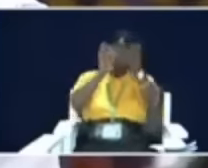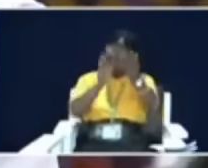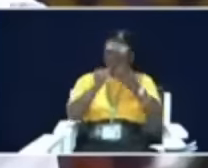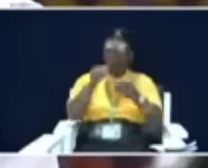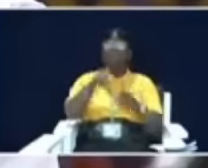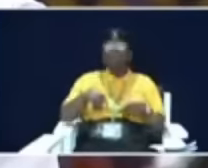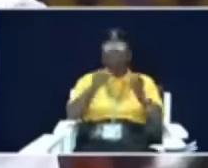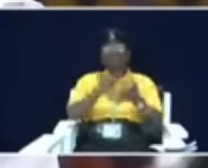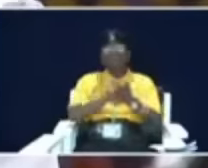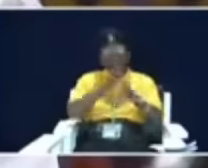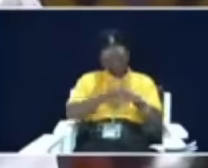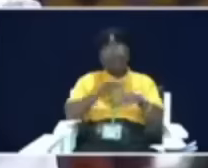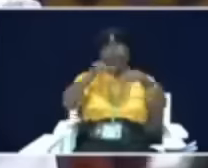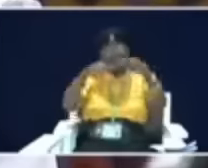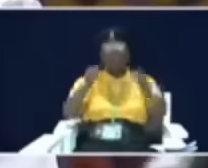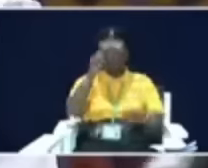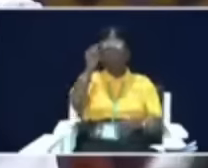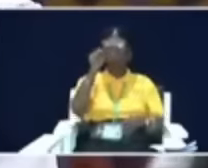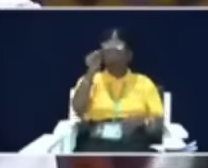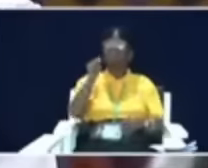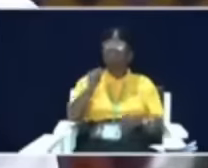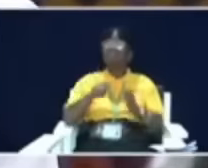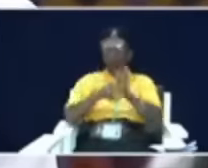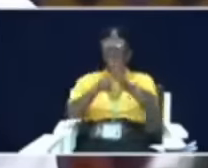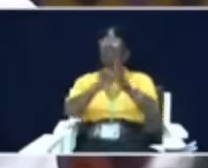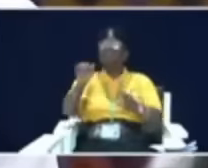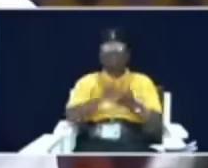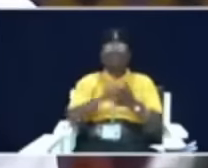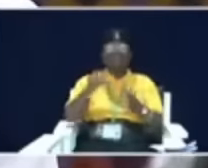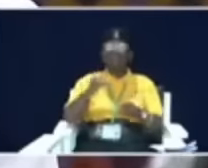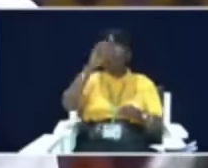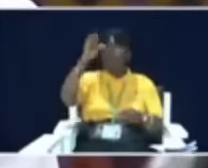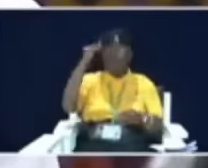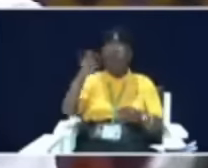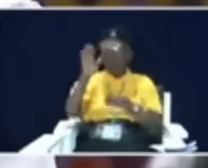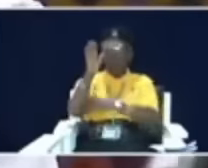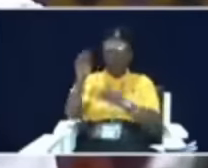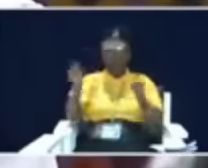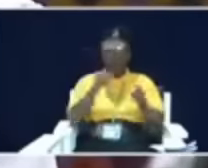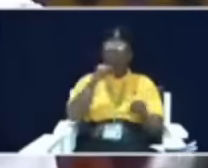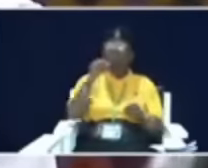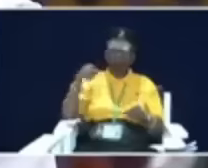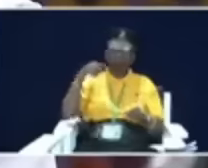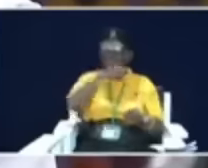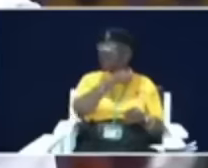testimonies, showing that the man of God didn't lie. And so you begin to